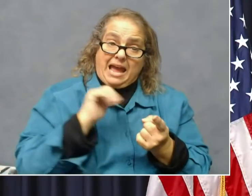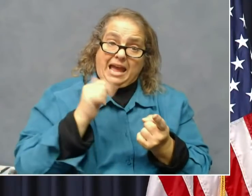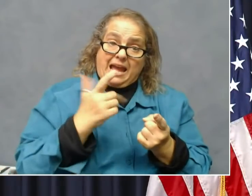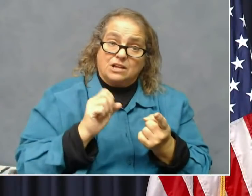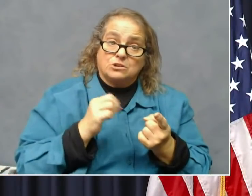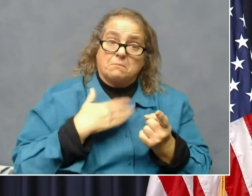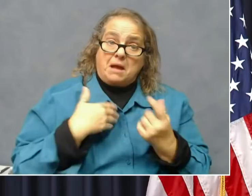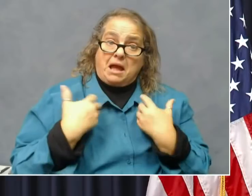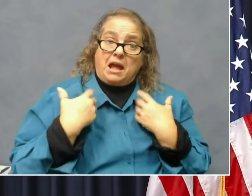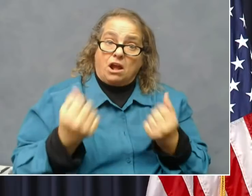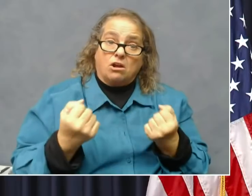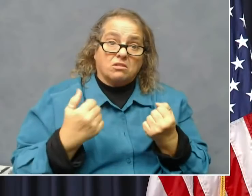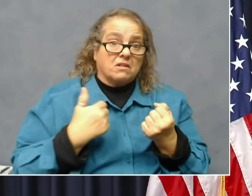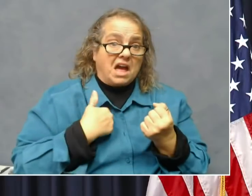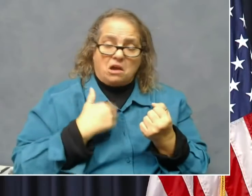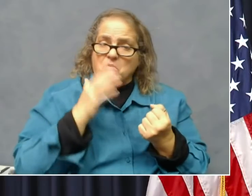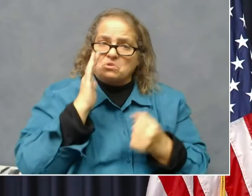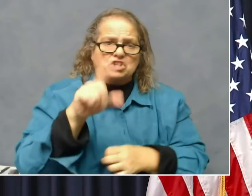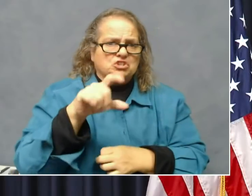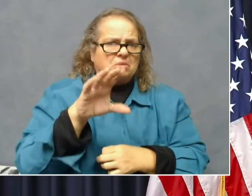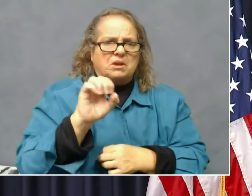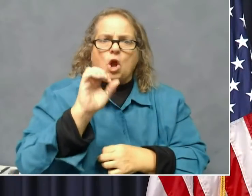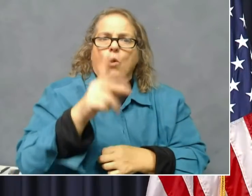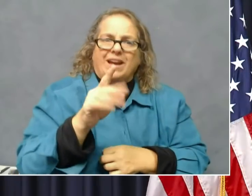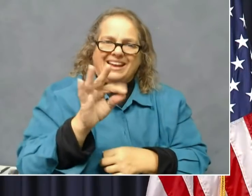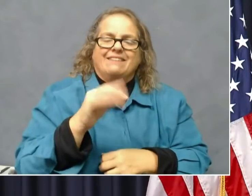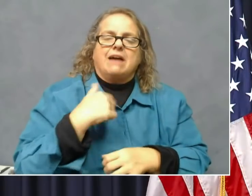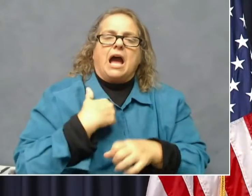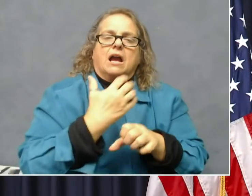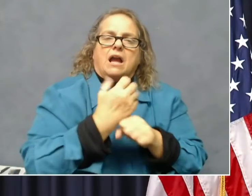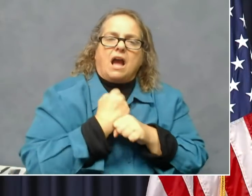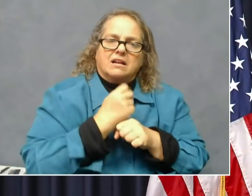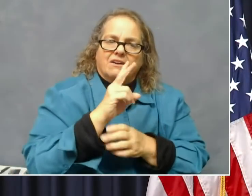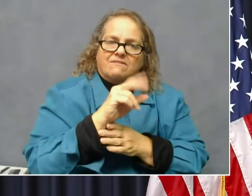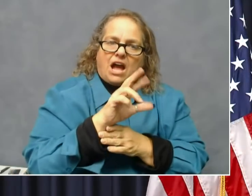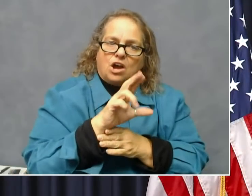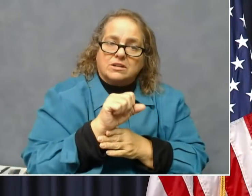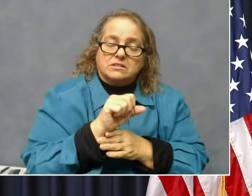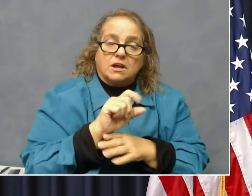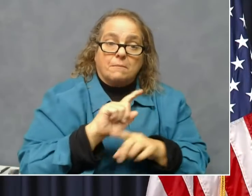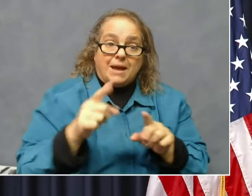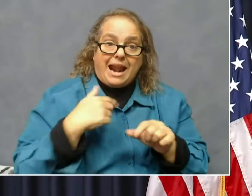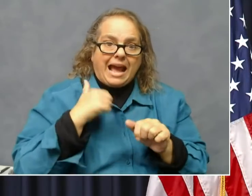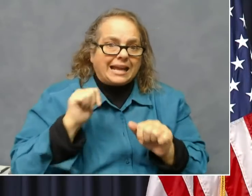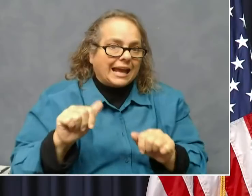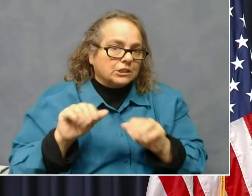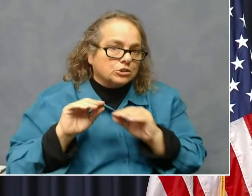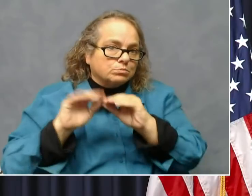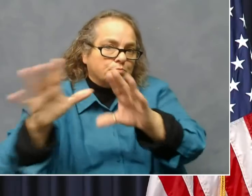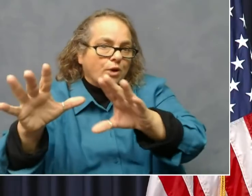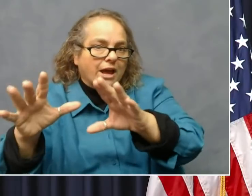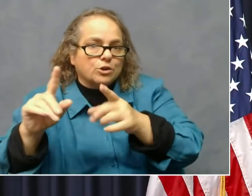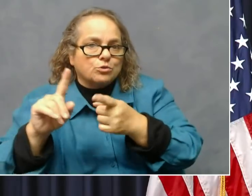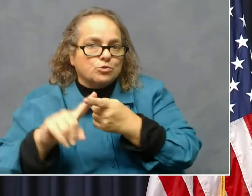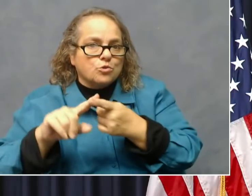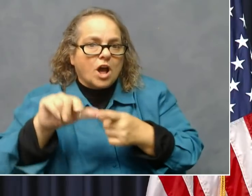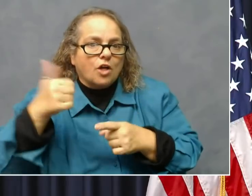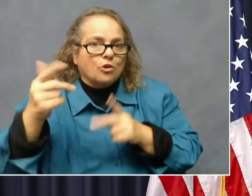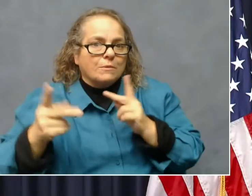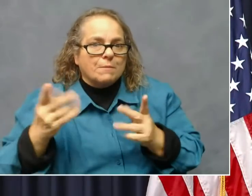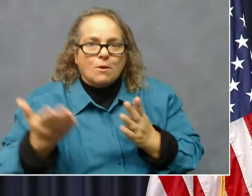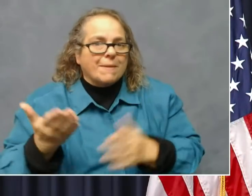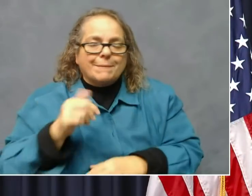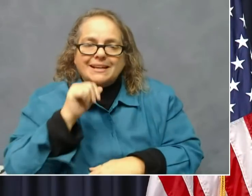be generally okay if I got this virus, but the people that I could spread it to might not be. And until